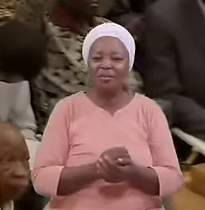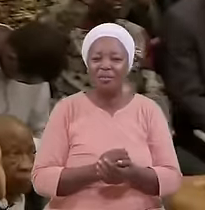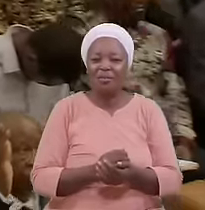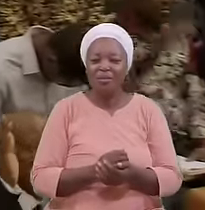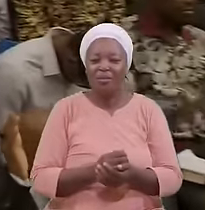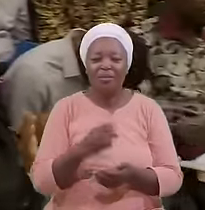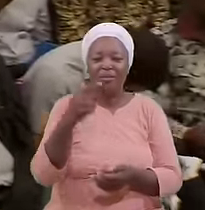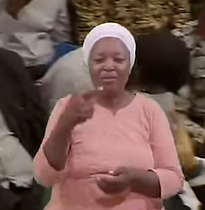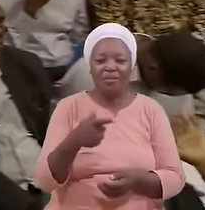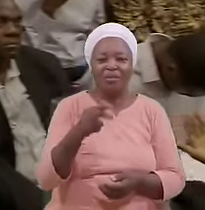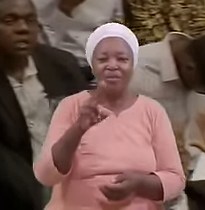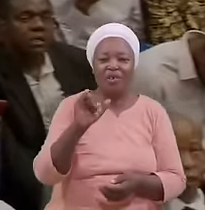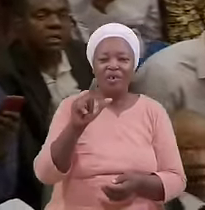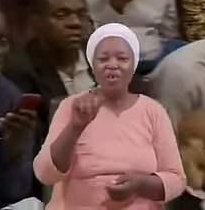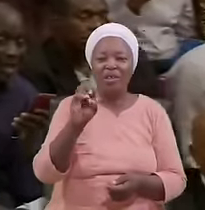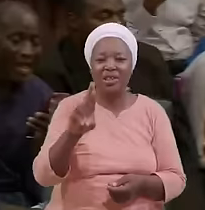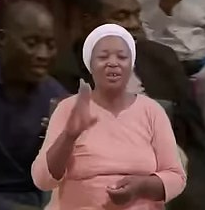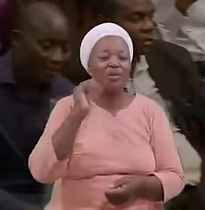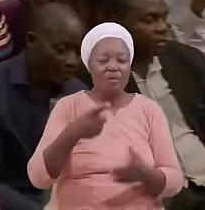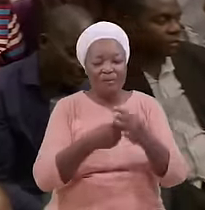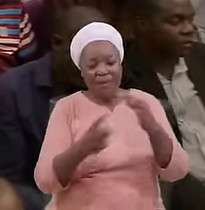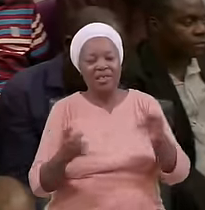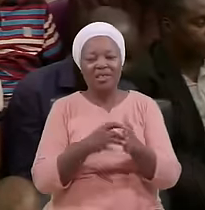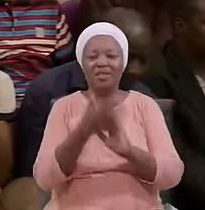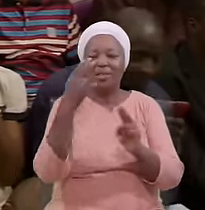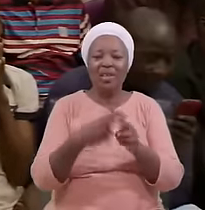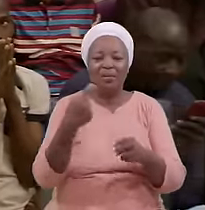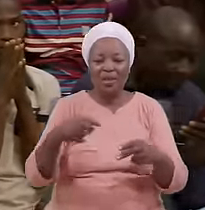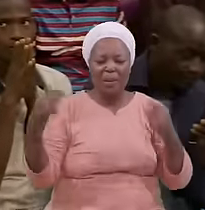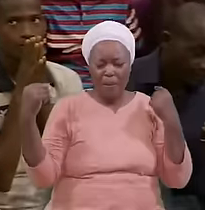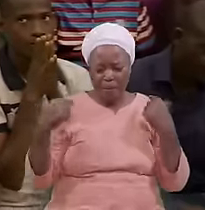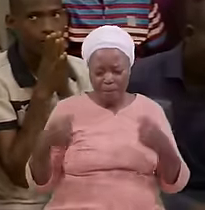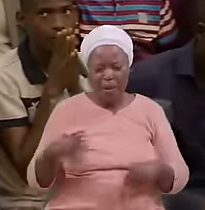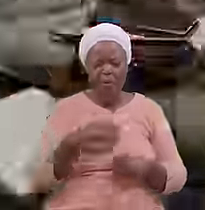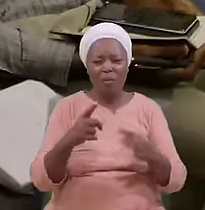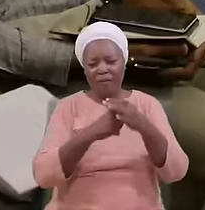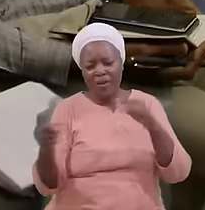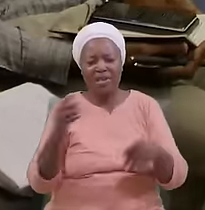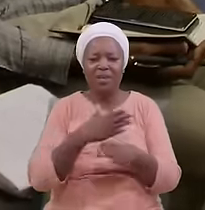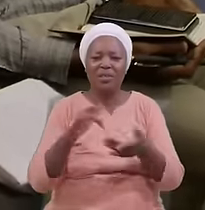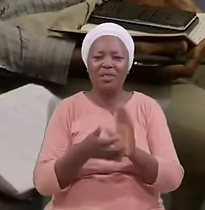Goiter will vanish away. The pain will vanish away.